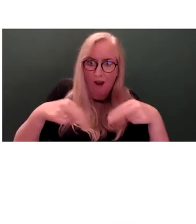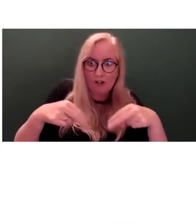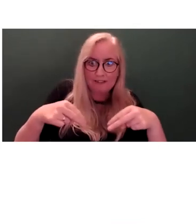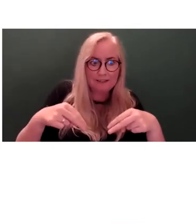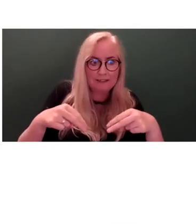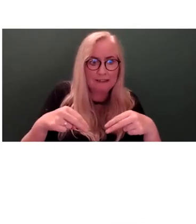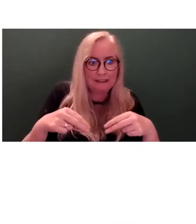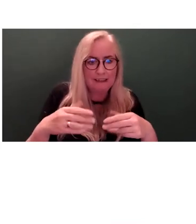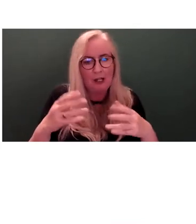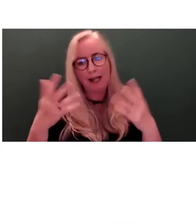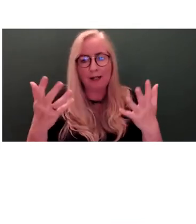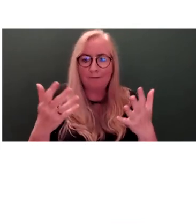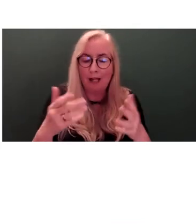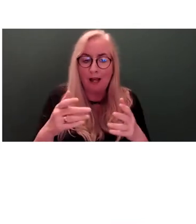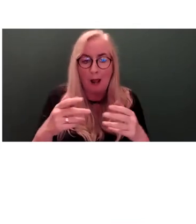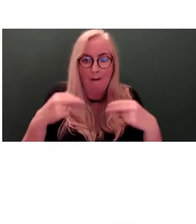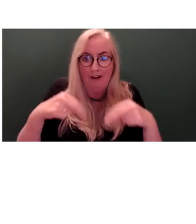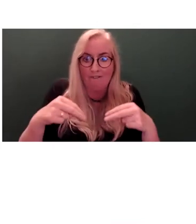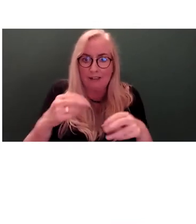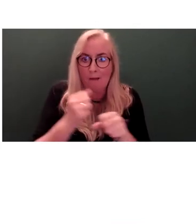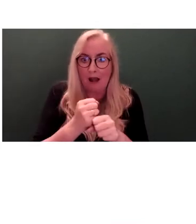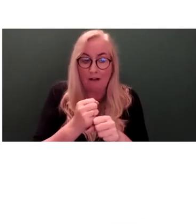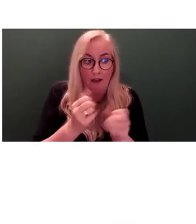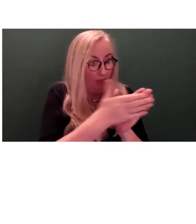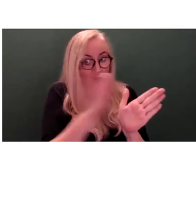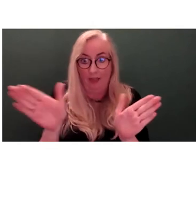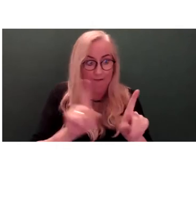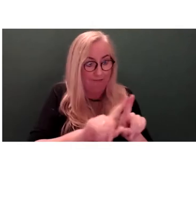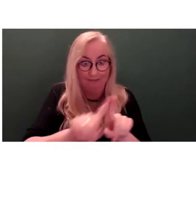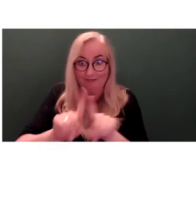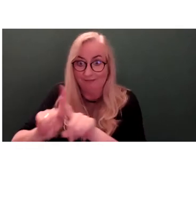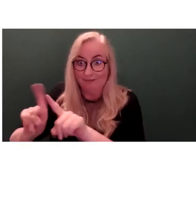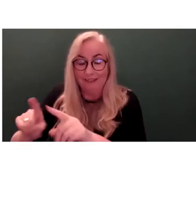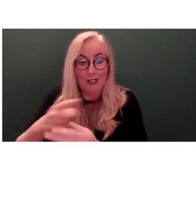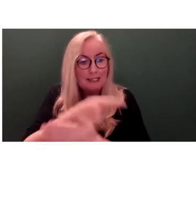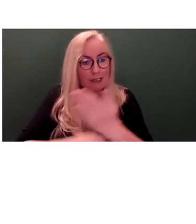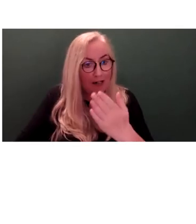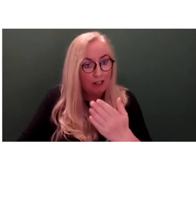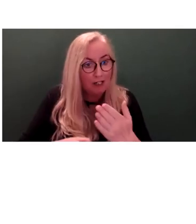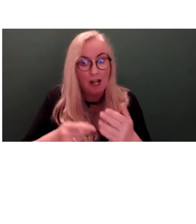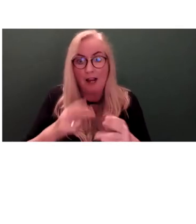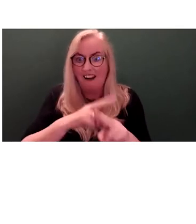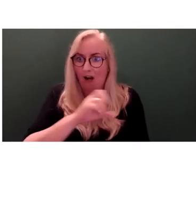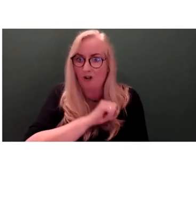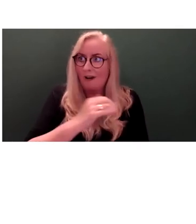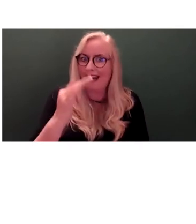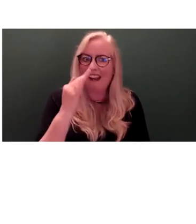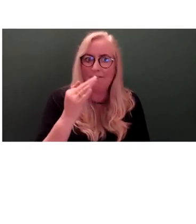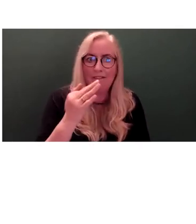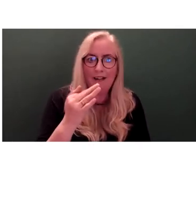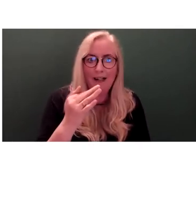for want of a better description, a portfolio of disabilities. I'm not sure, you know, whether the organization